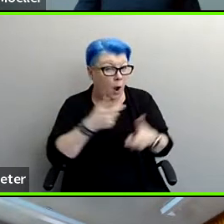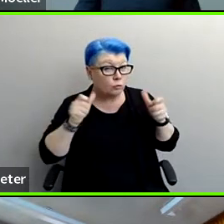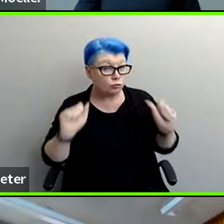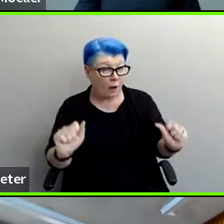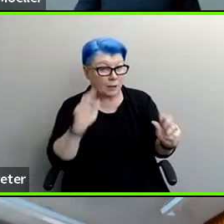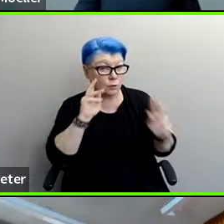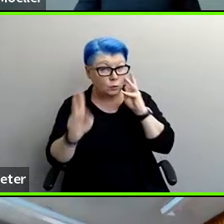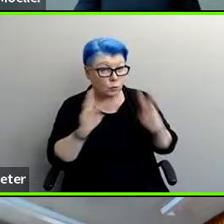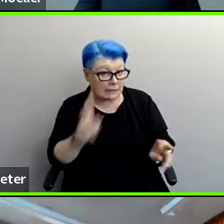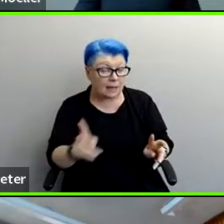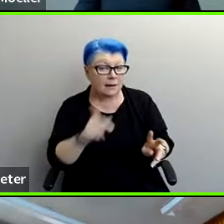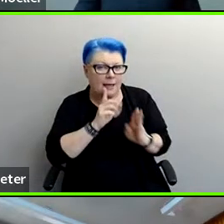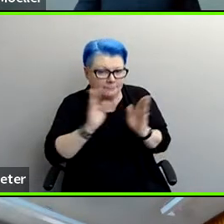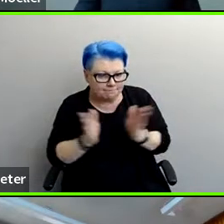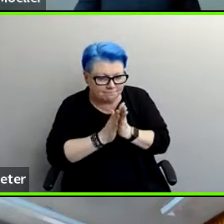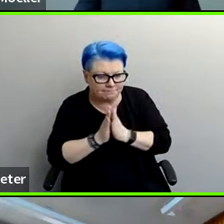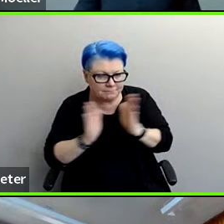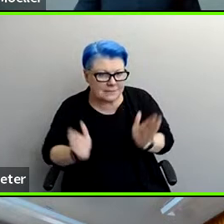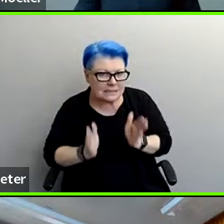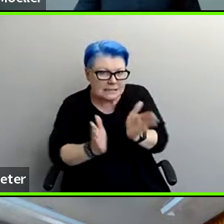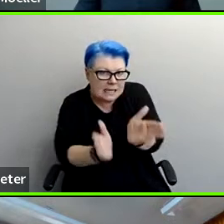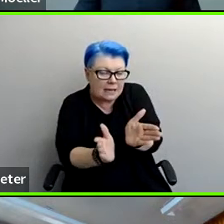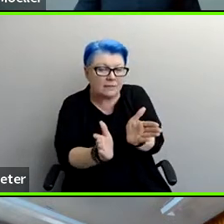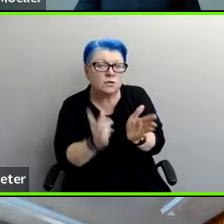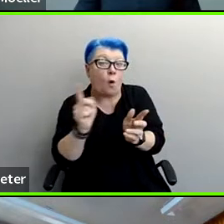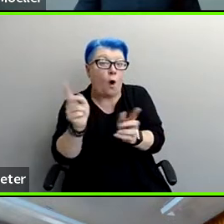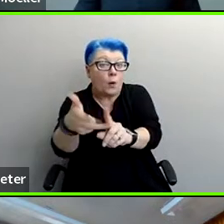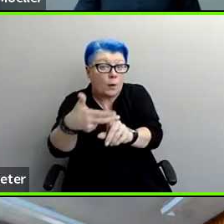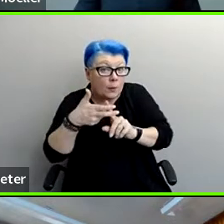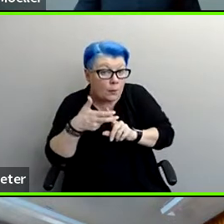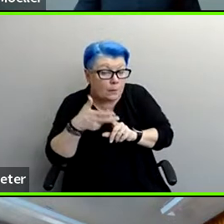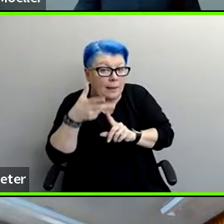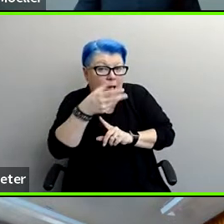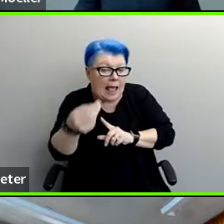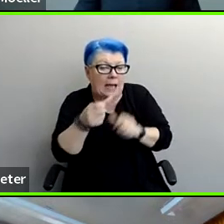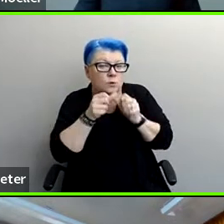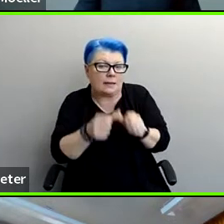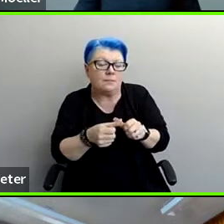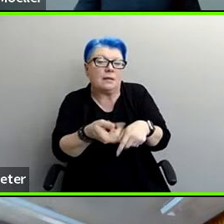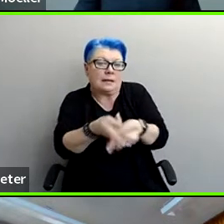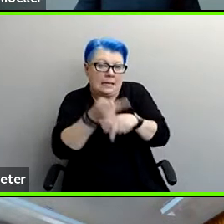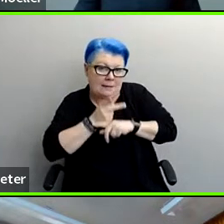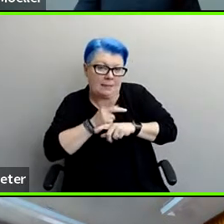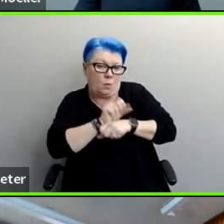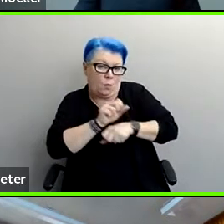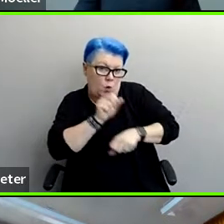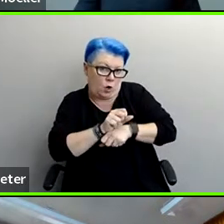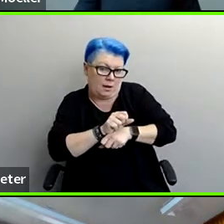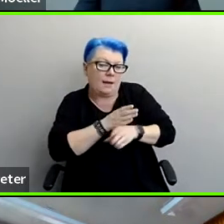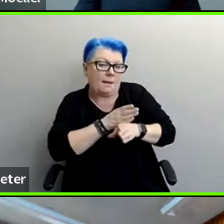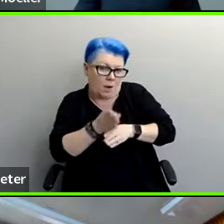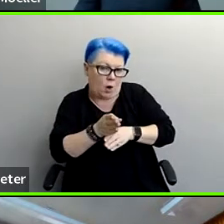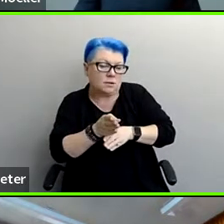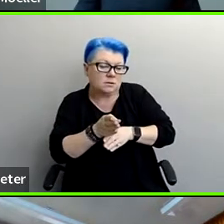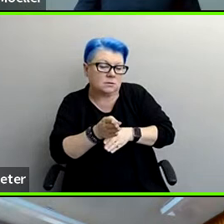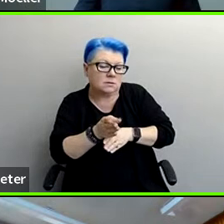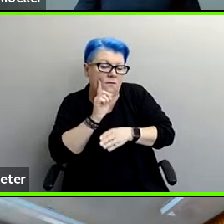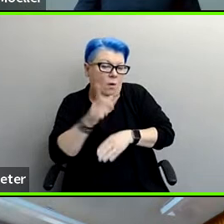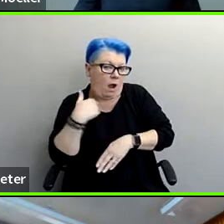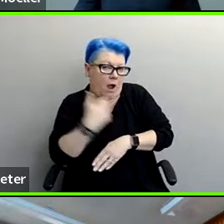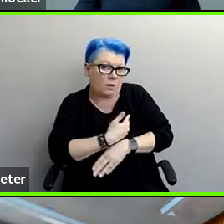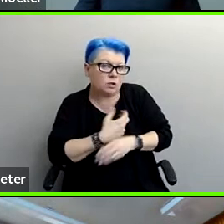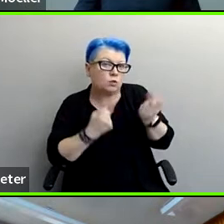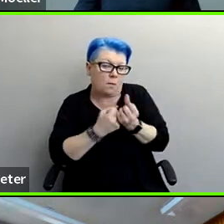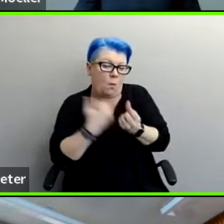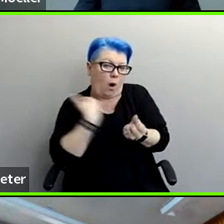together incentives to both recruit and continue to retain paraprofessionals coming into the district to